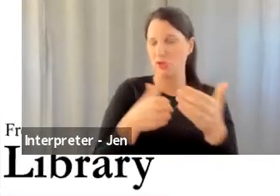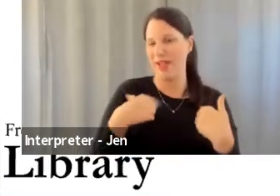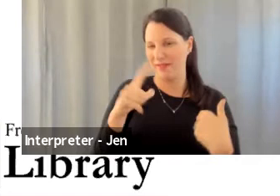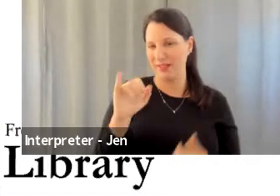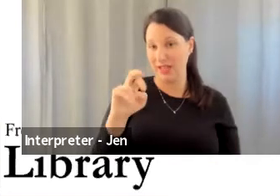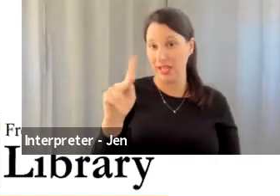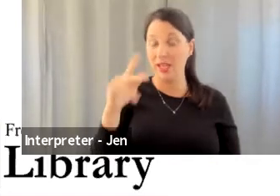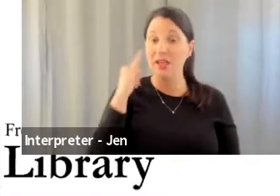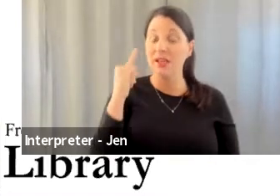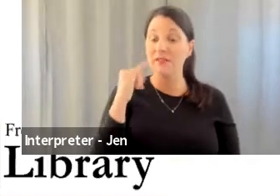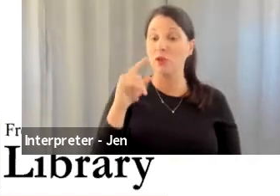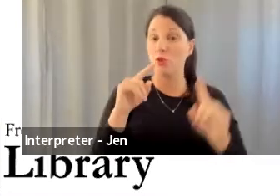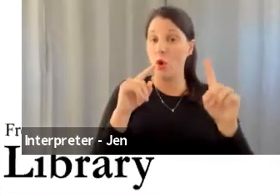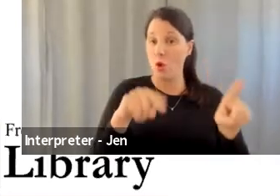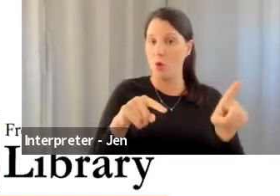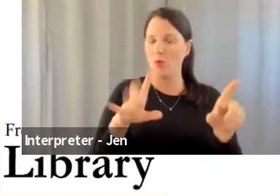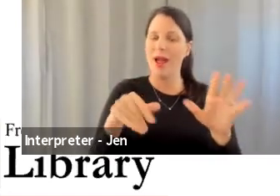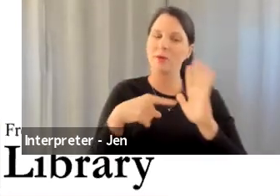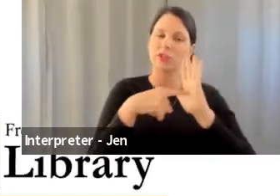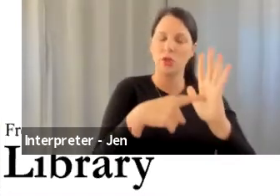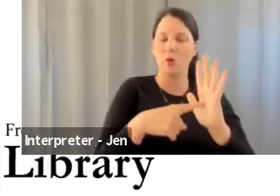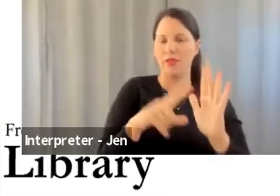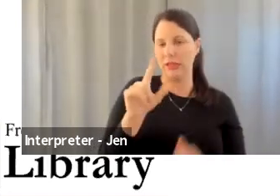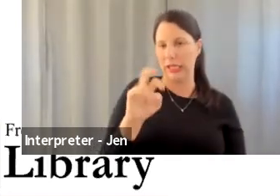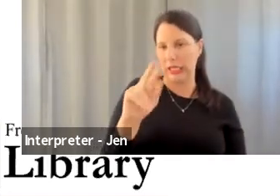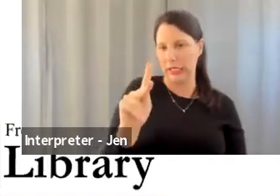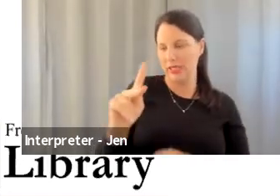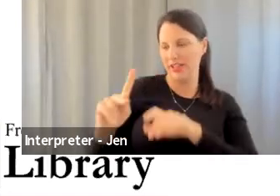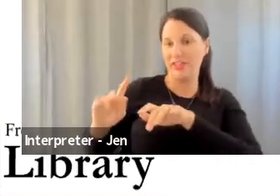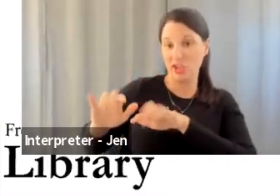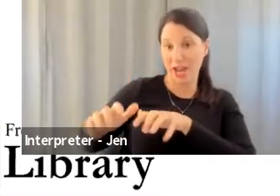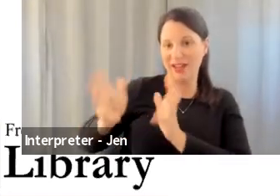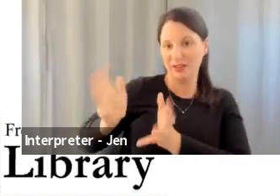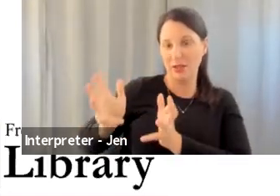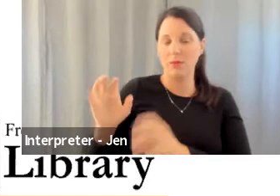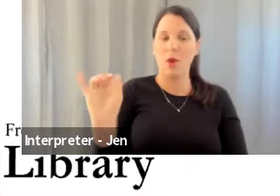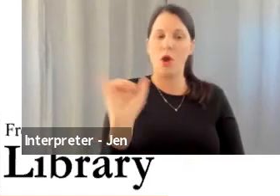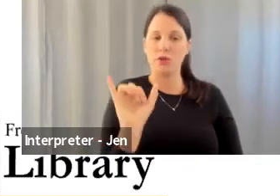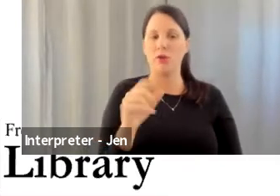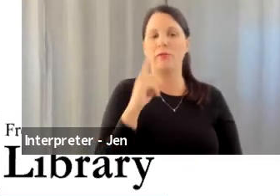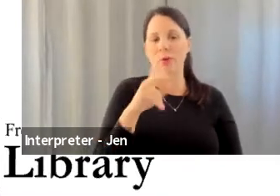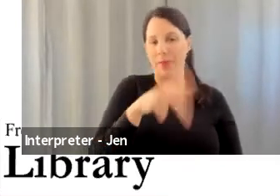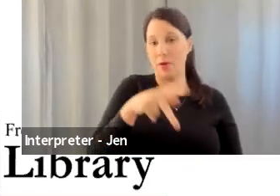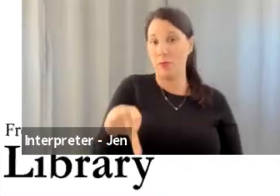go, and I'll put the link in the chat as well, and it's also in this PowerPoint,